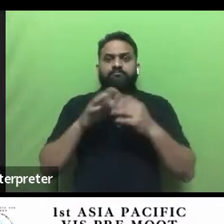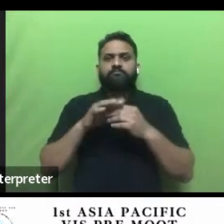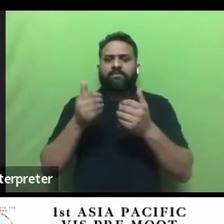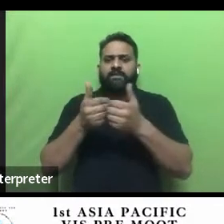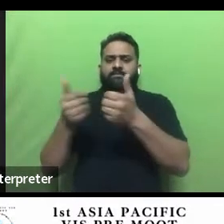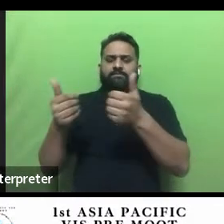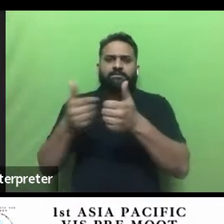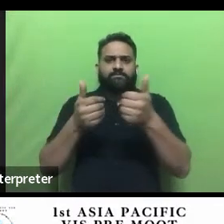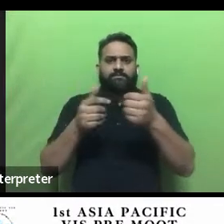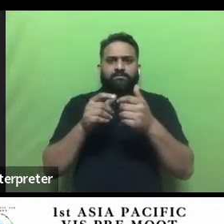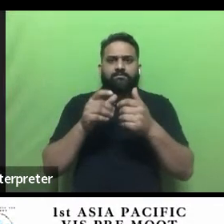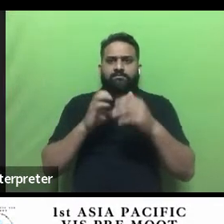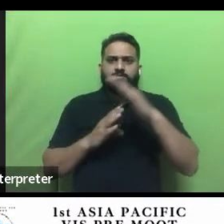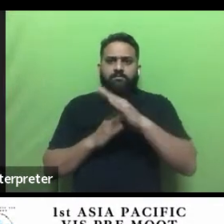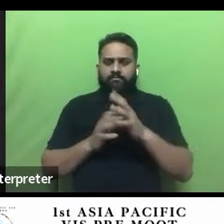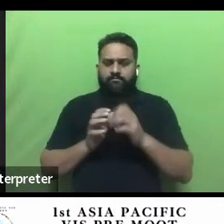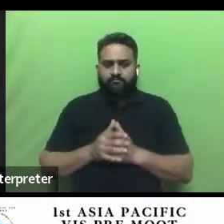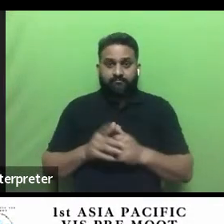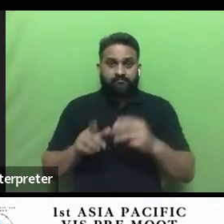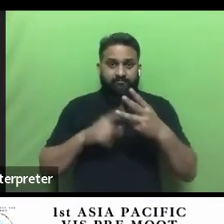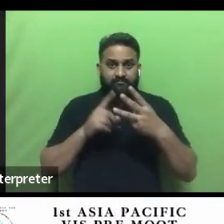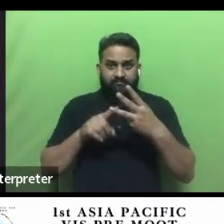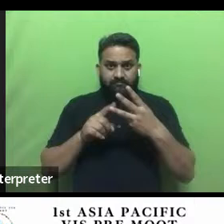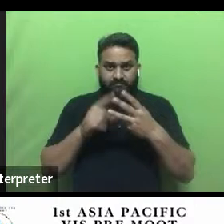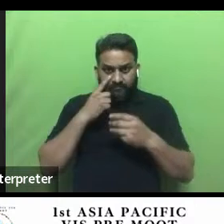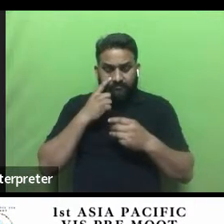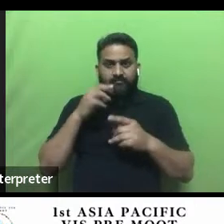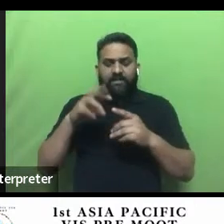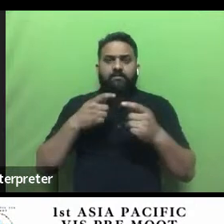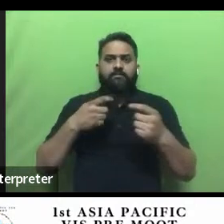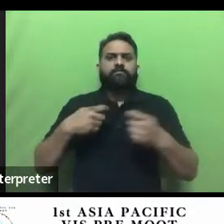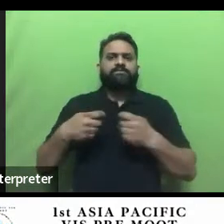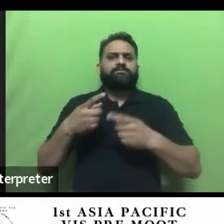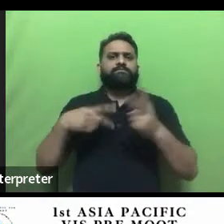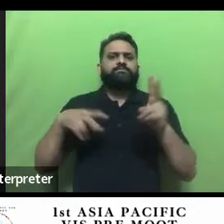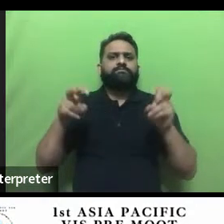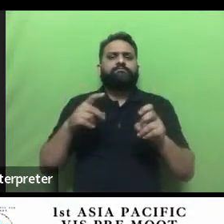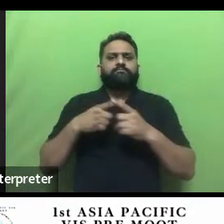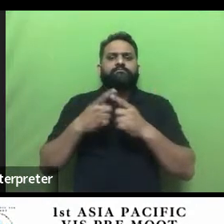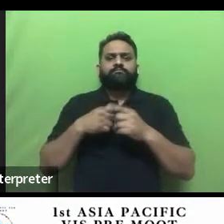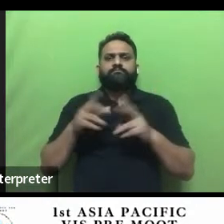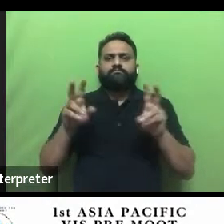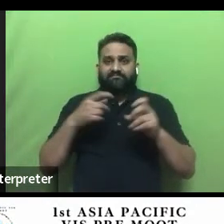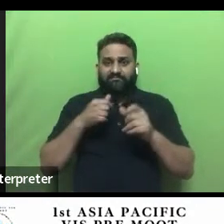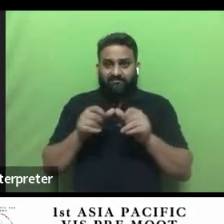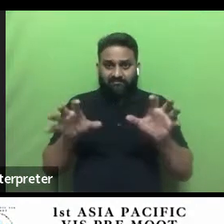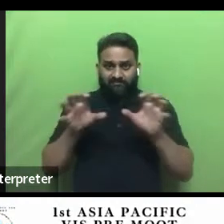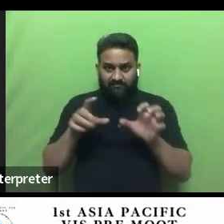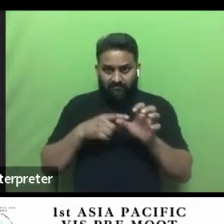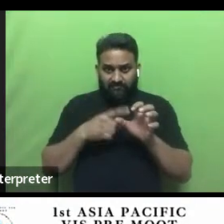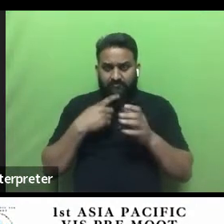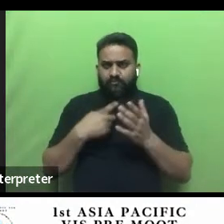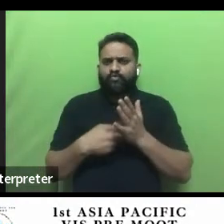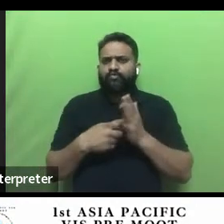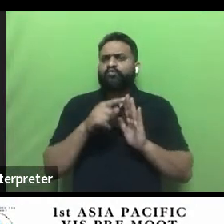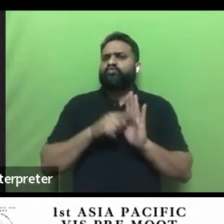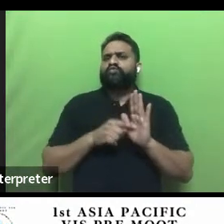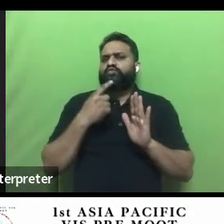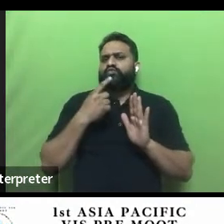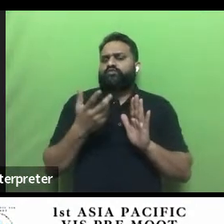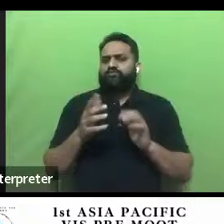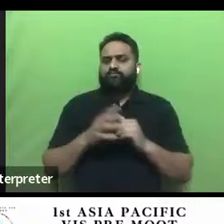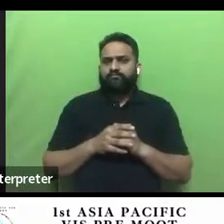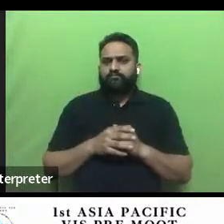contract. And third, it would make little commercial sense for the parties to subject an agreement whose principal purpose is to set out